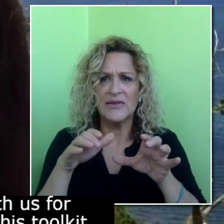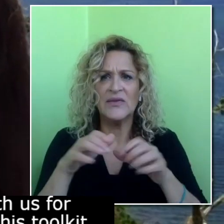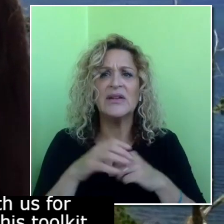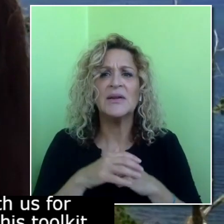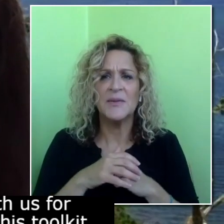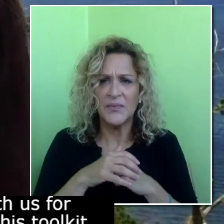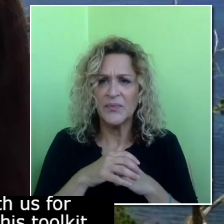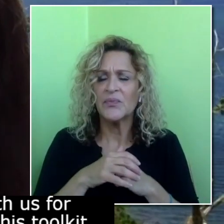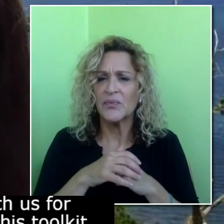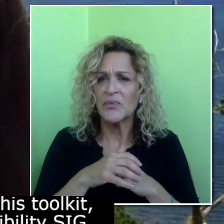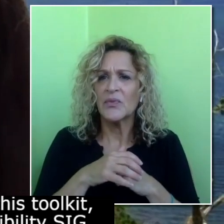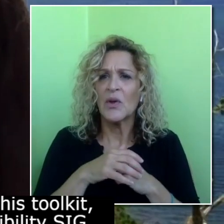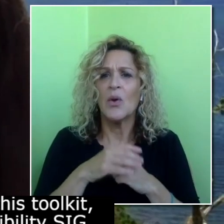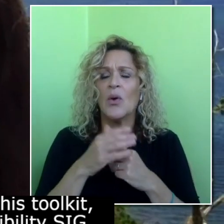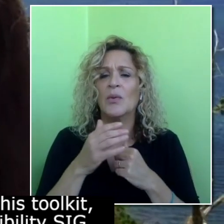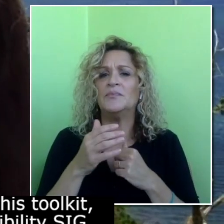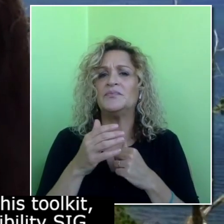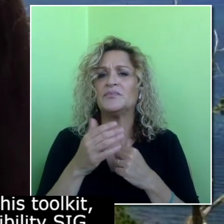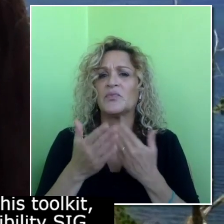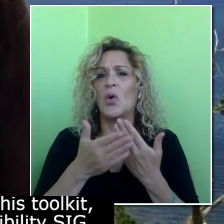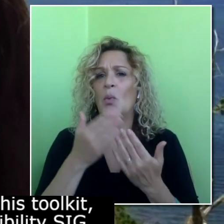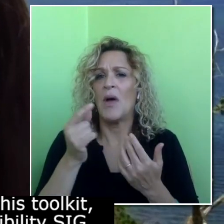we're halfway through our